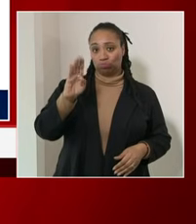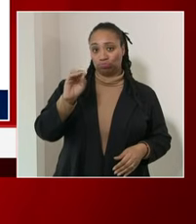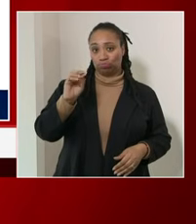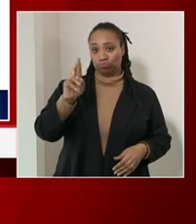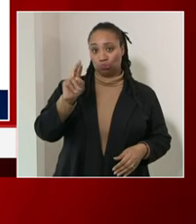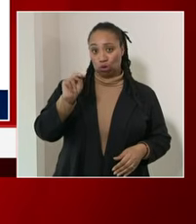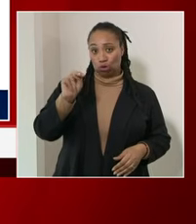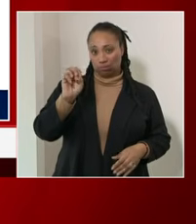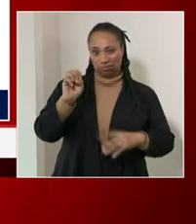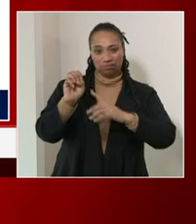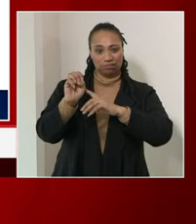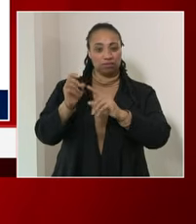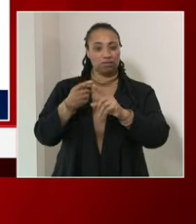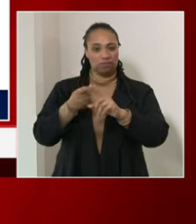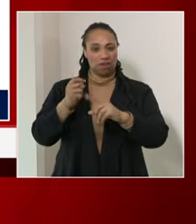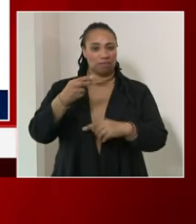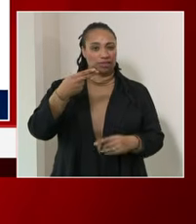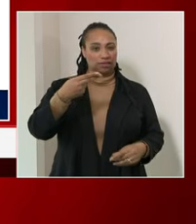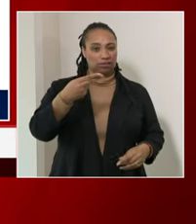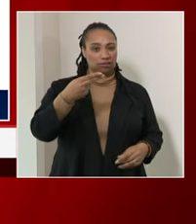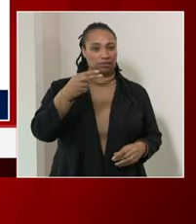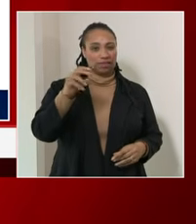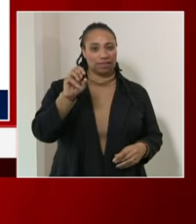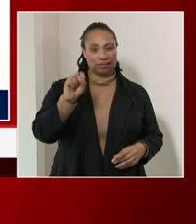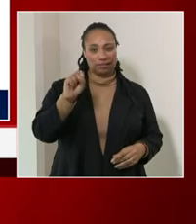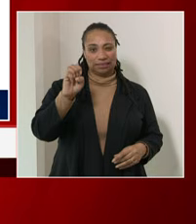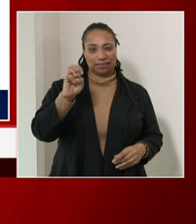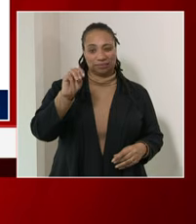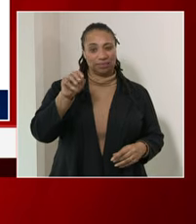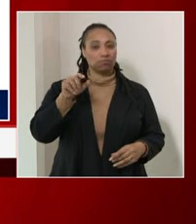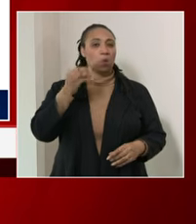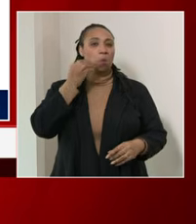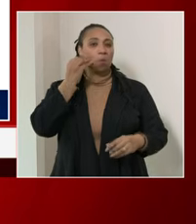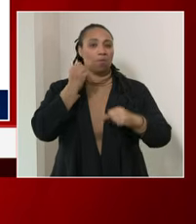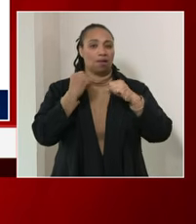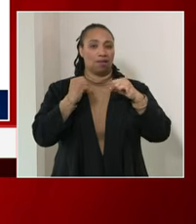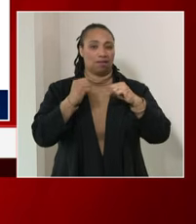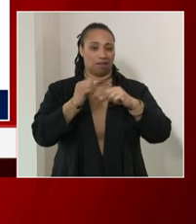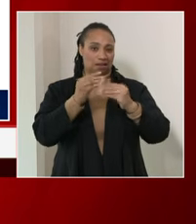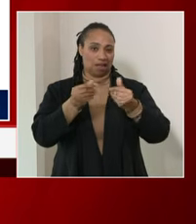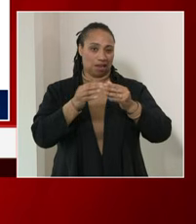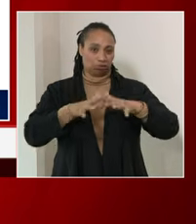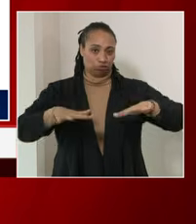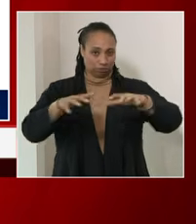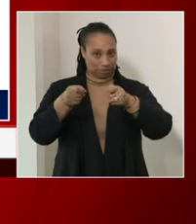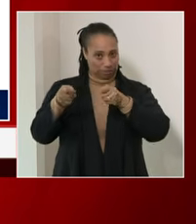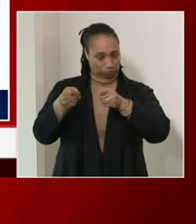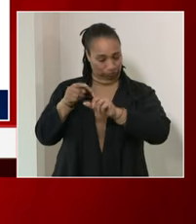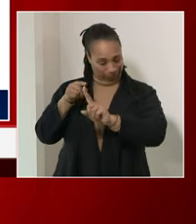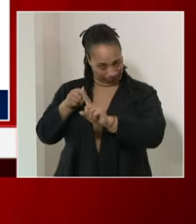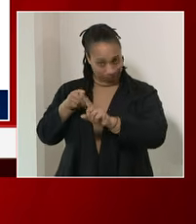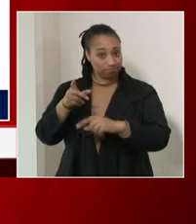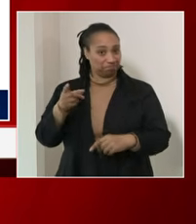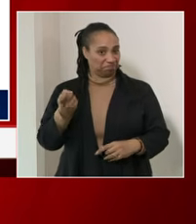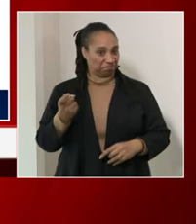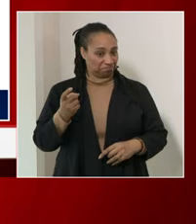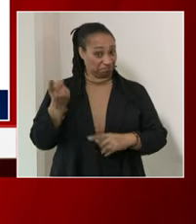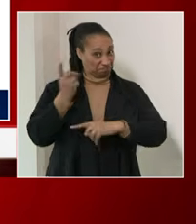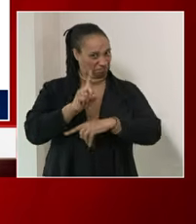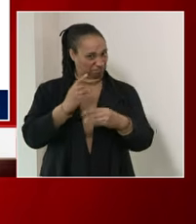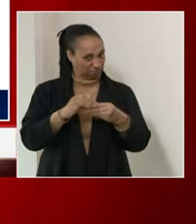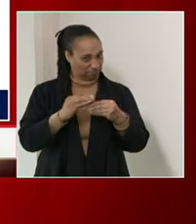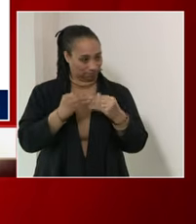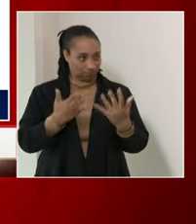Thank you, Mayor. So as the team has said, we have seen sun last week and into this week. We do